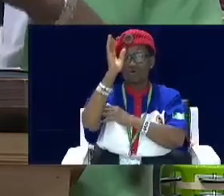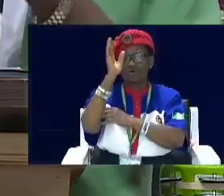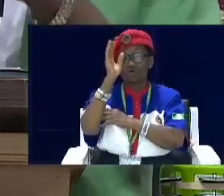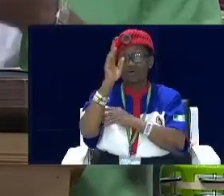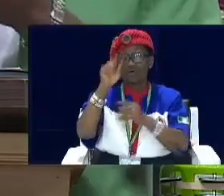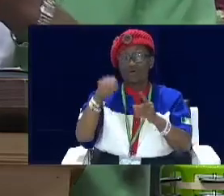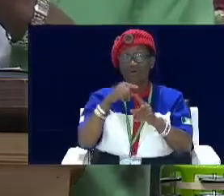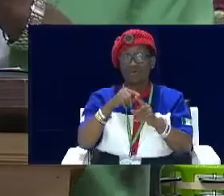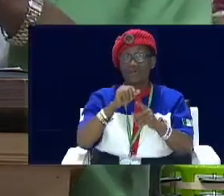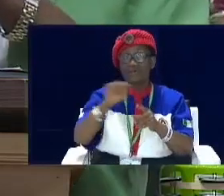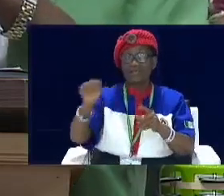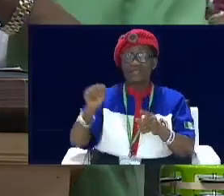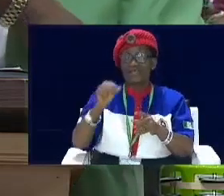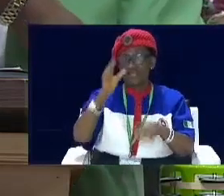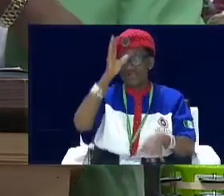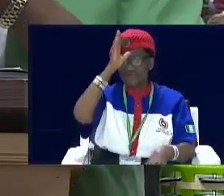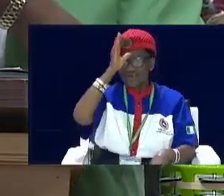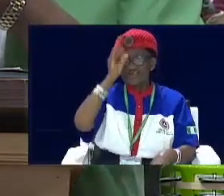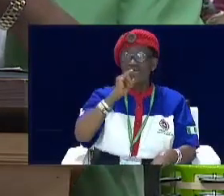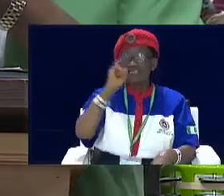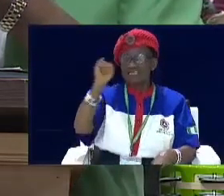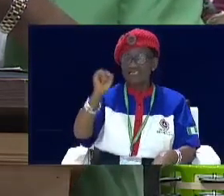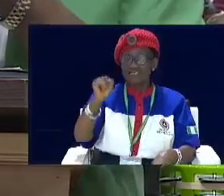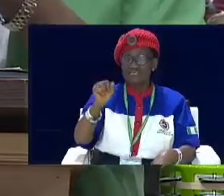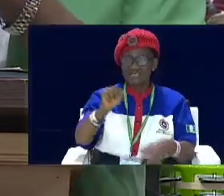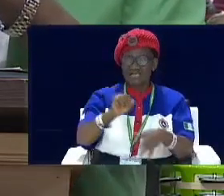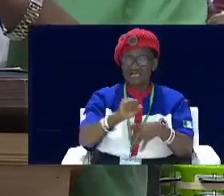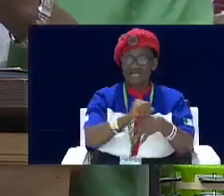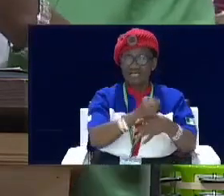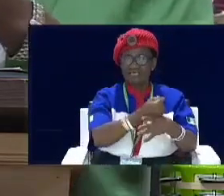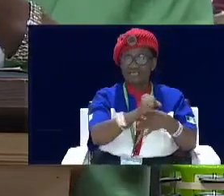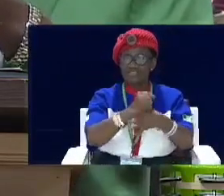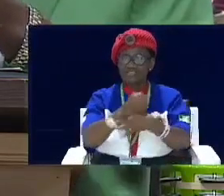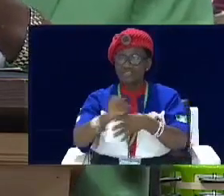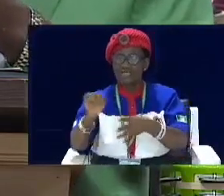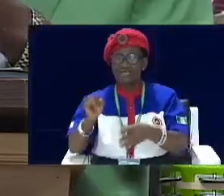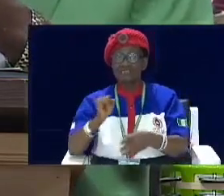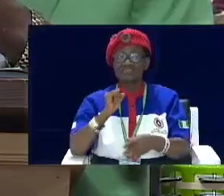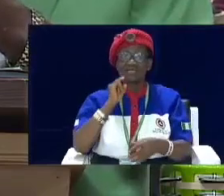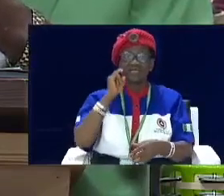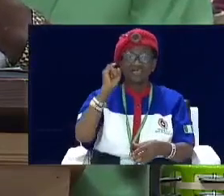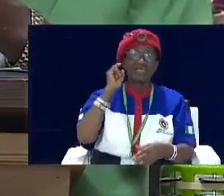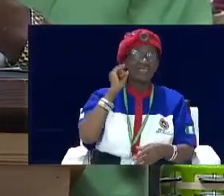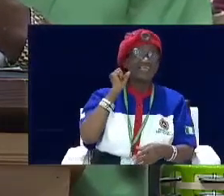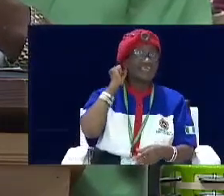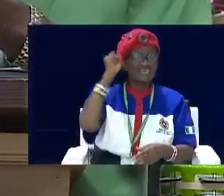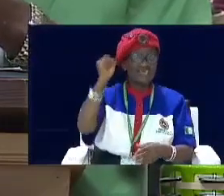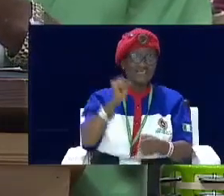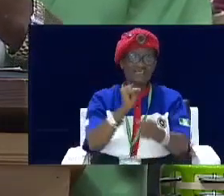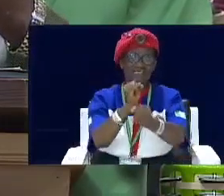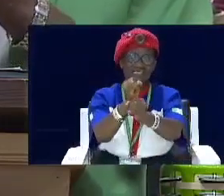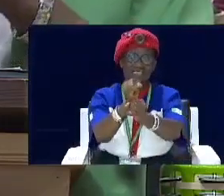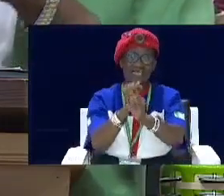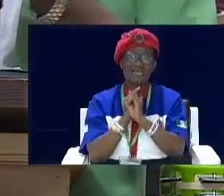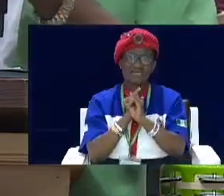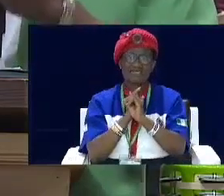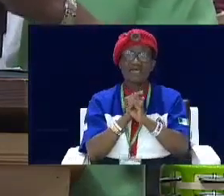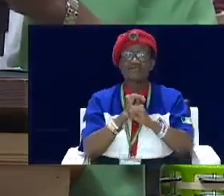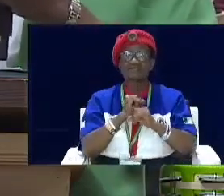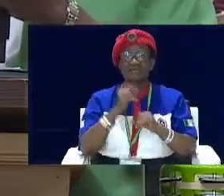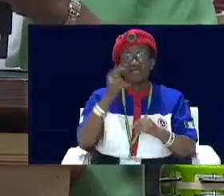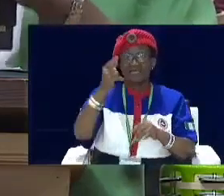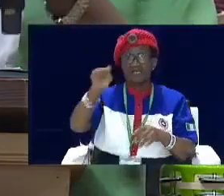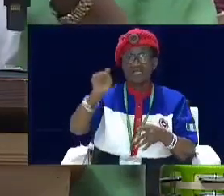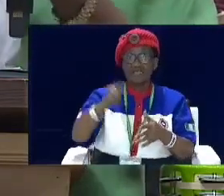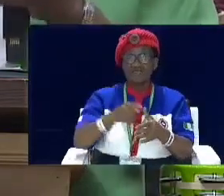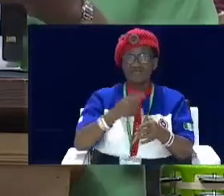father is distributing his inheritance, nigba ti baba ba npin ogun re to fe fun awon omo, the firstborn